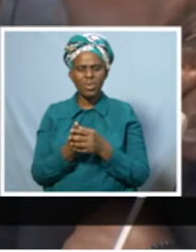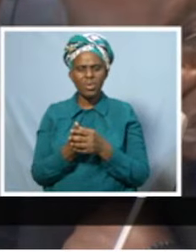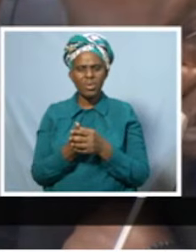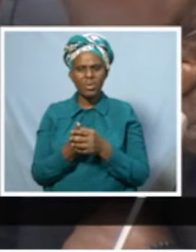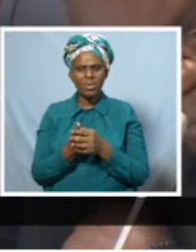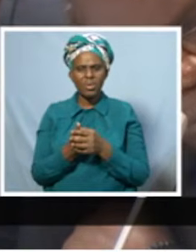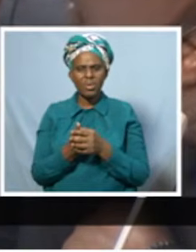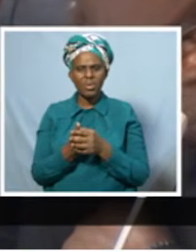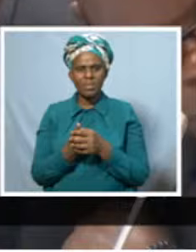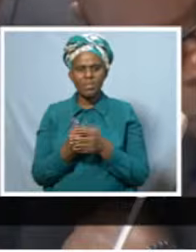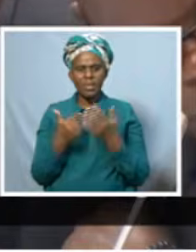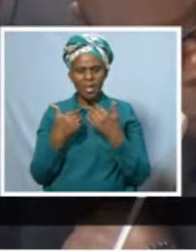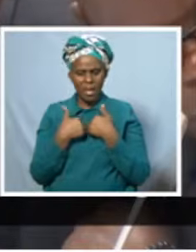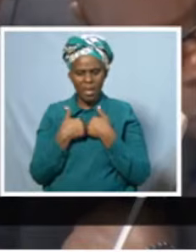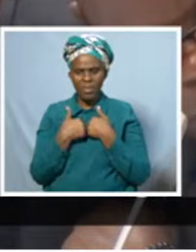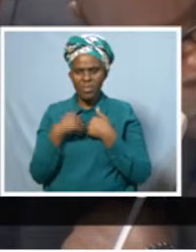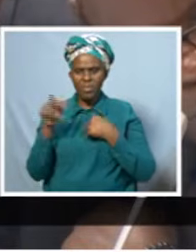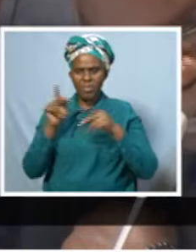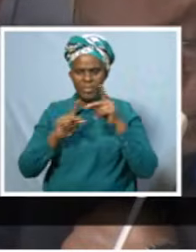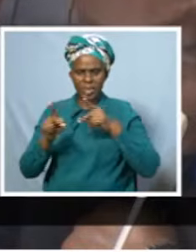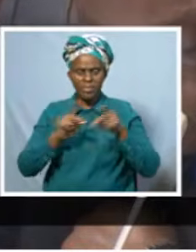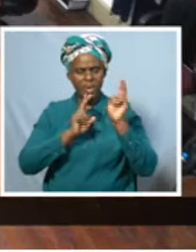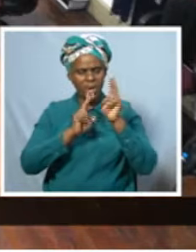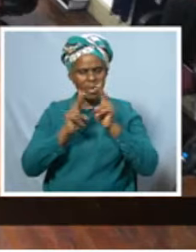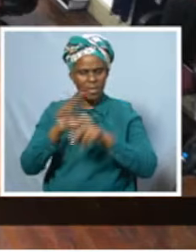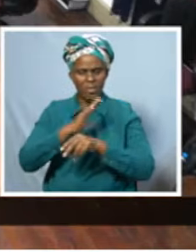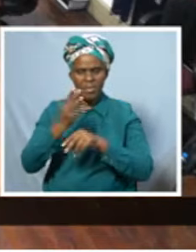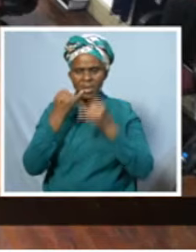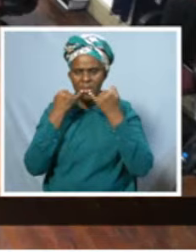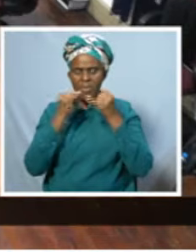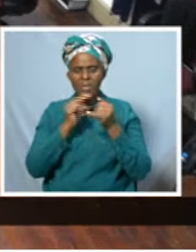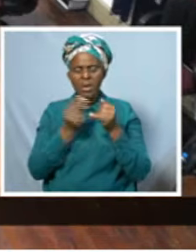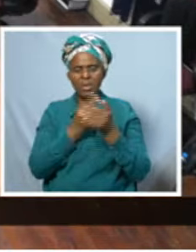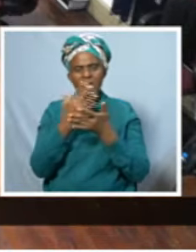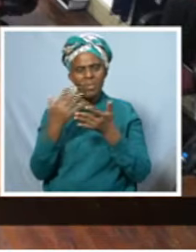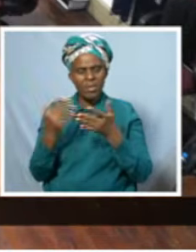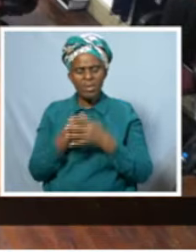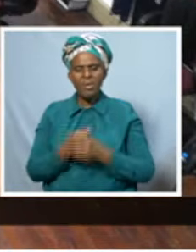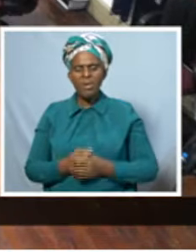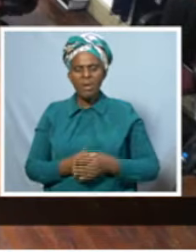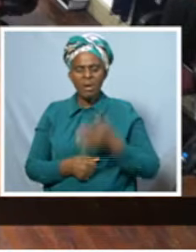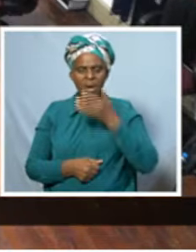how has been the response? Tell us something.